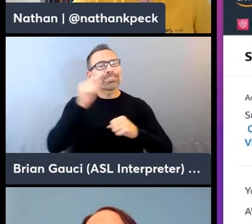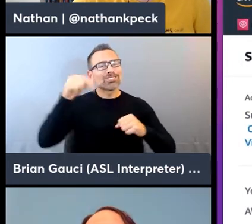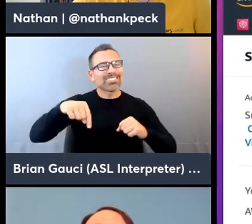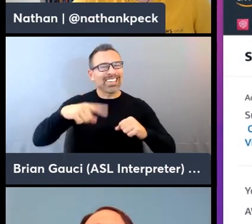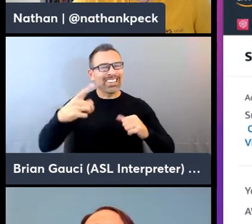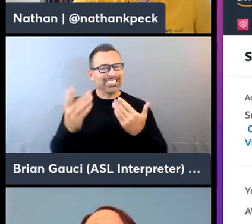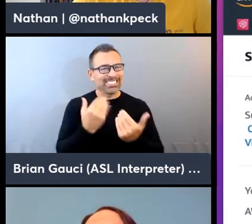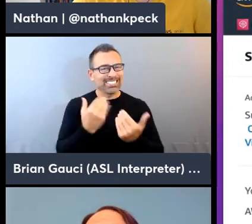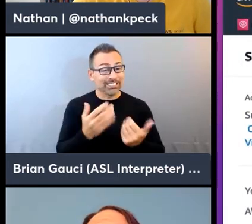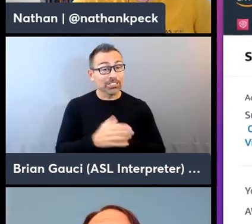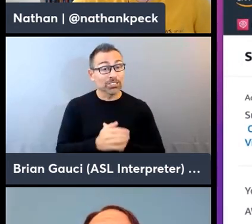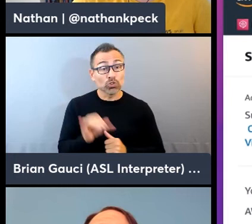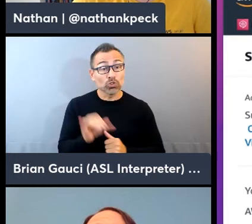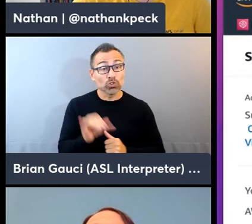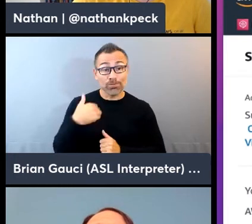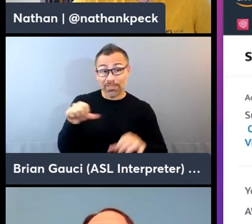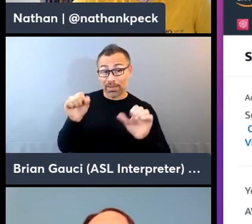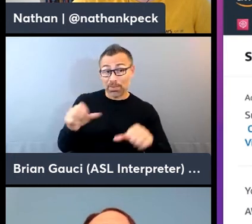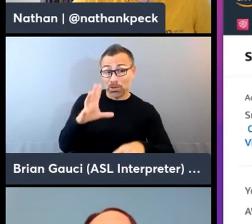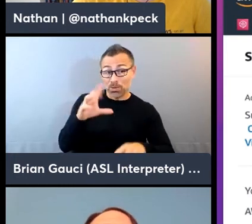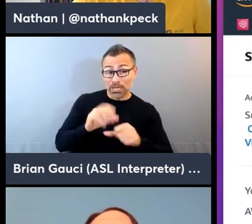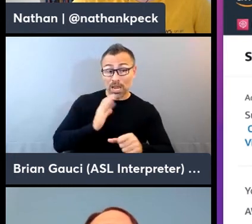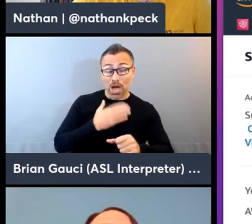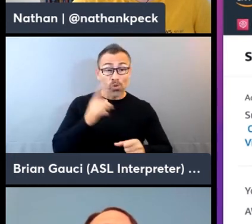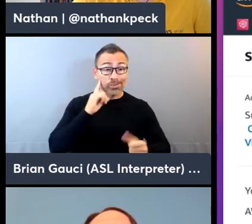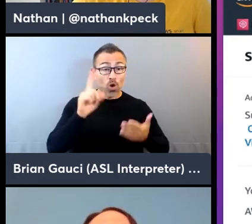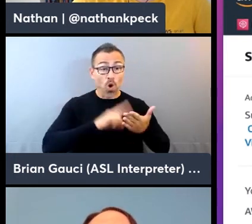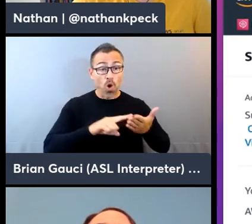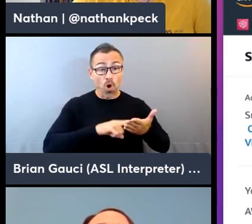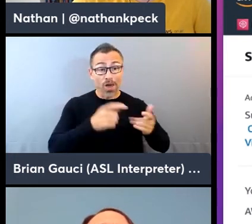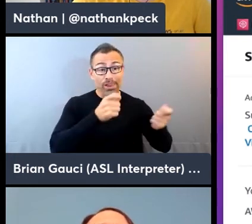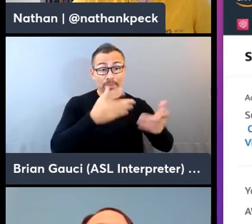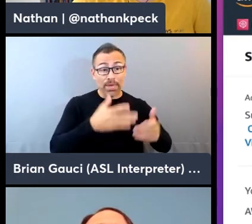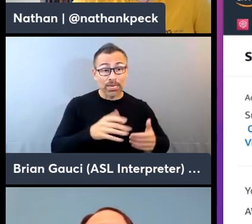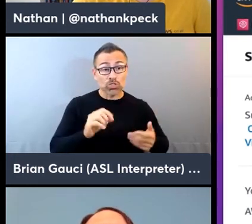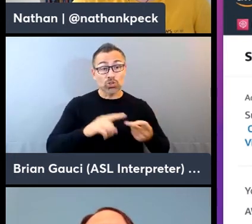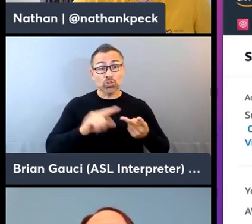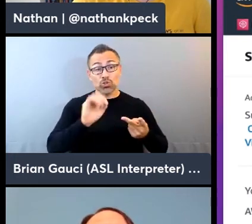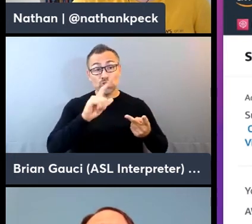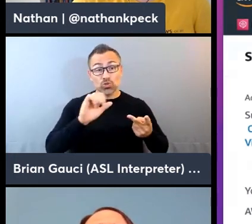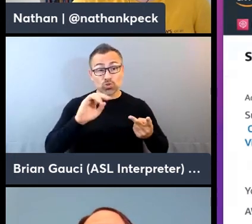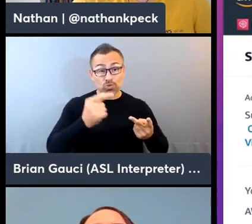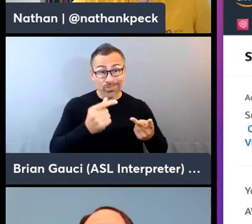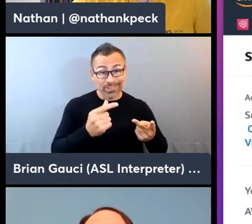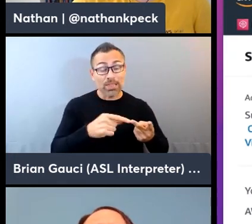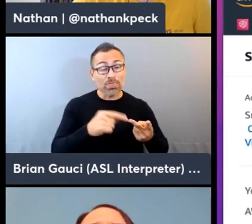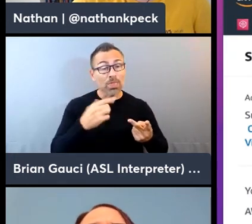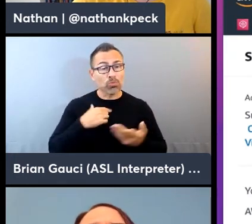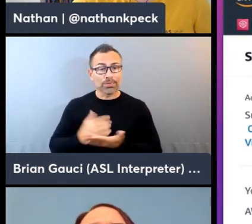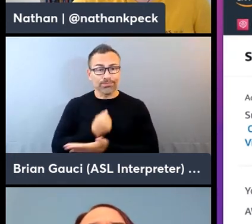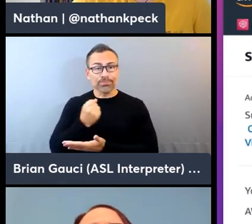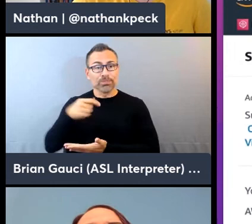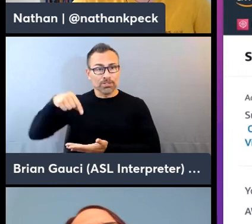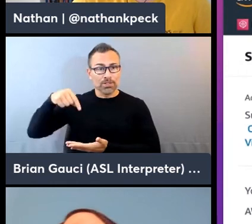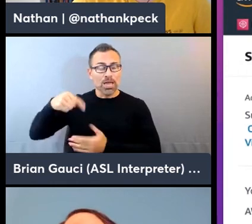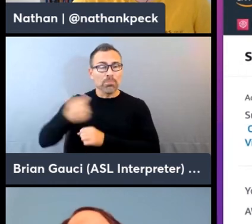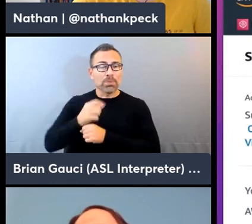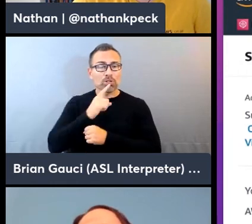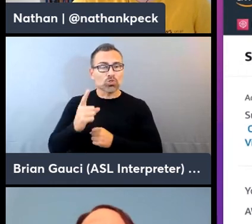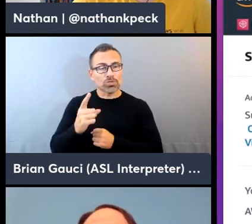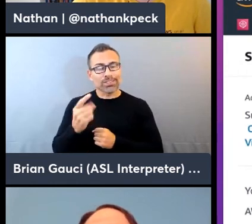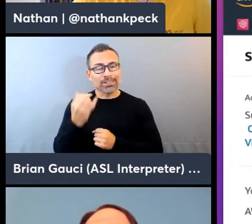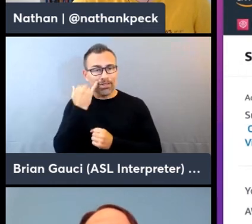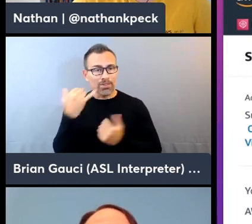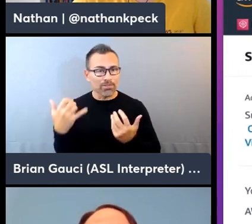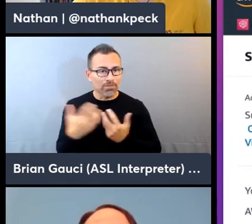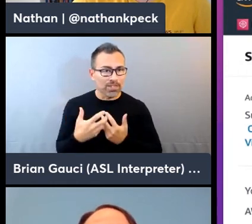exist, either in our audit manager, tooling or all that, then we can leverage and determine if that use case can fit. And then we can bring it